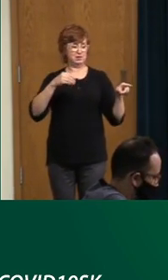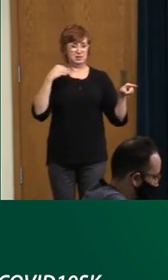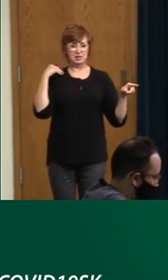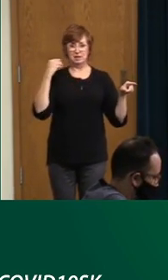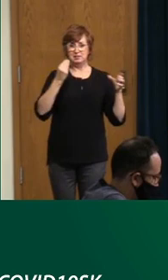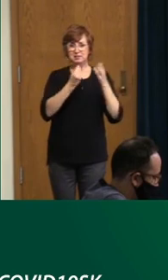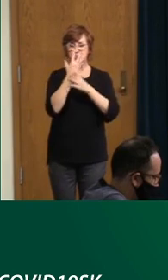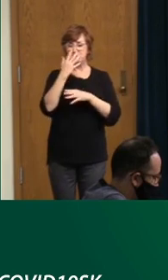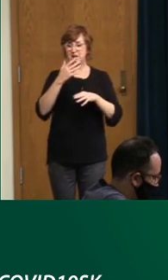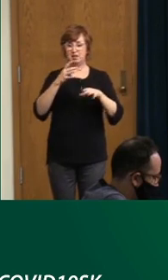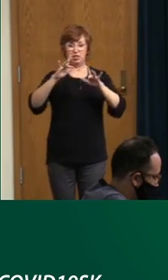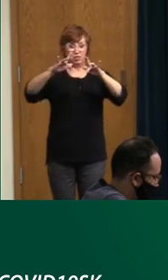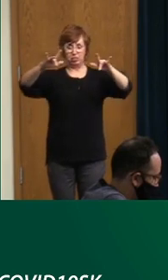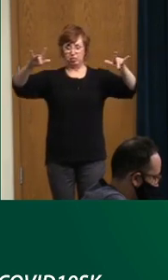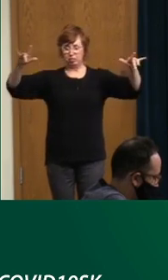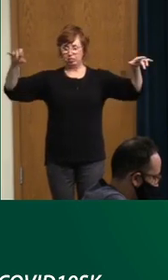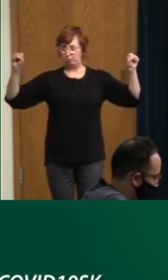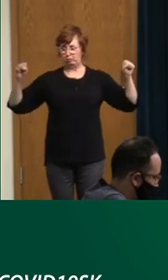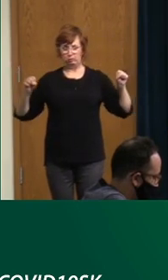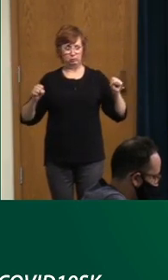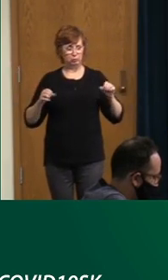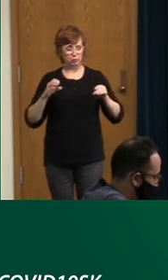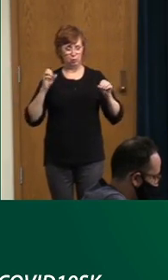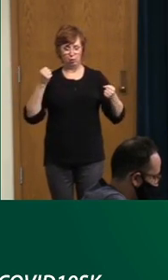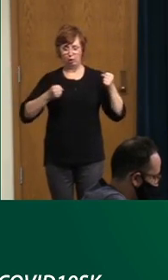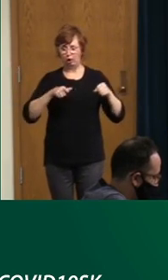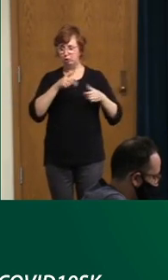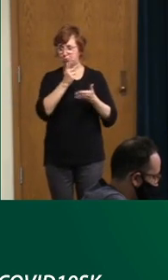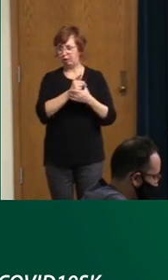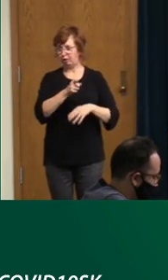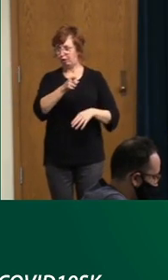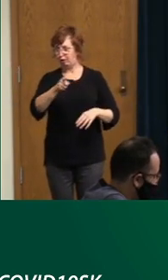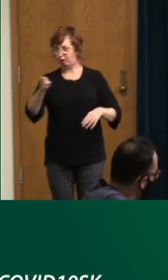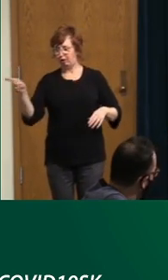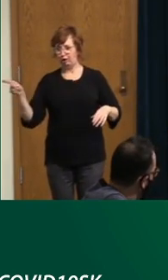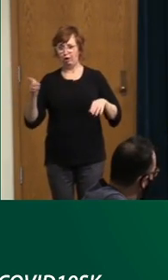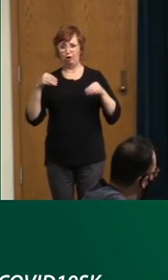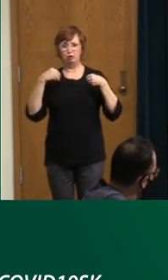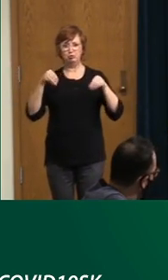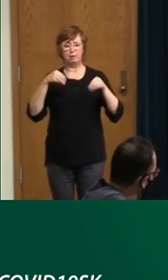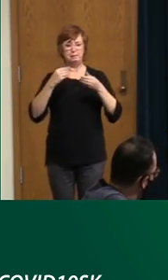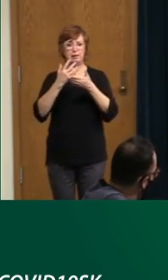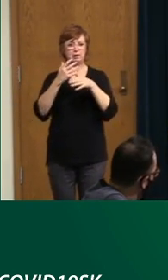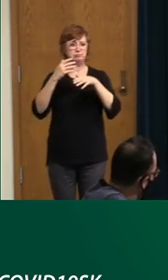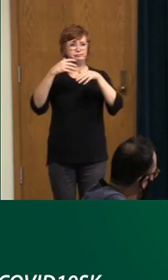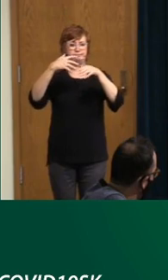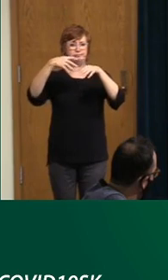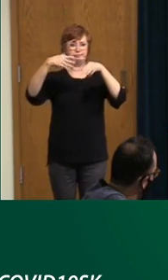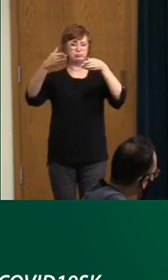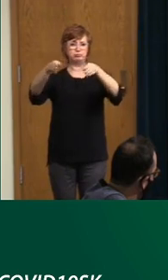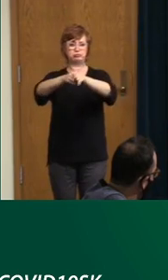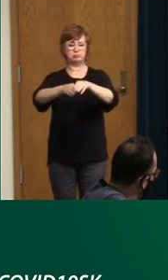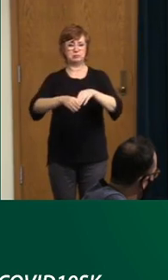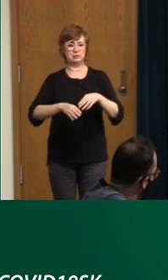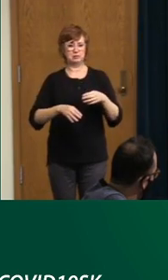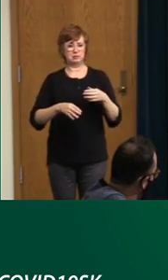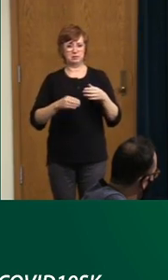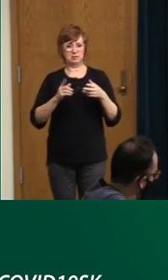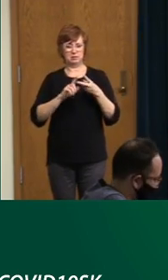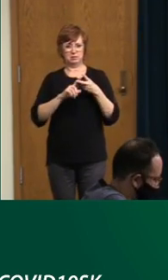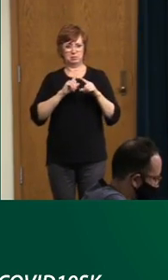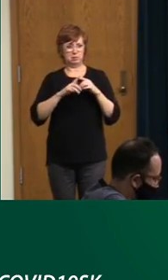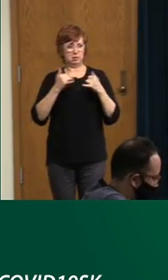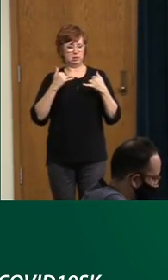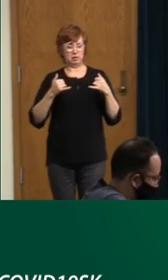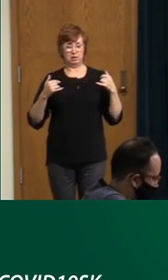were full, over the summer and early part of the fall. But if you go to your favorite shopping mall or restaurant